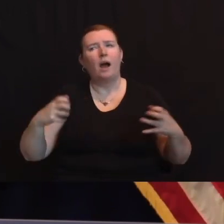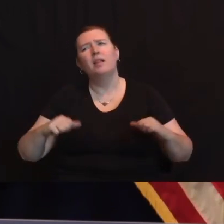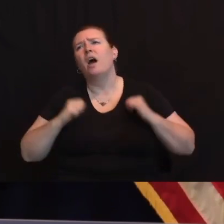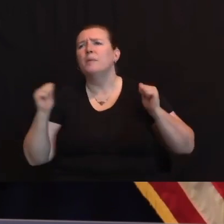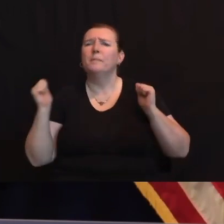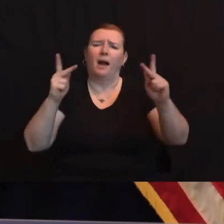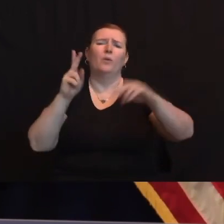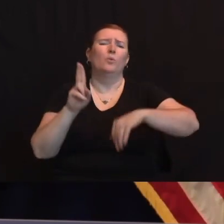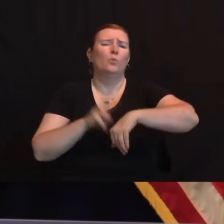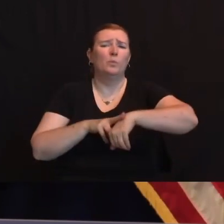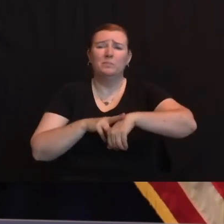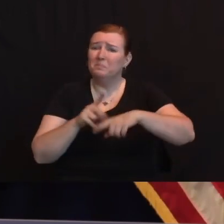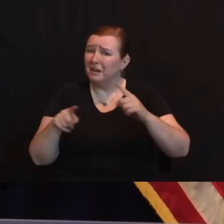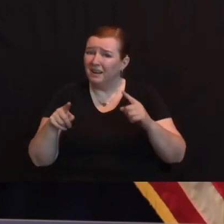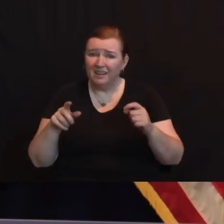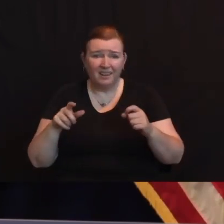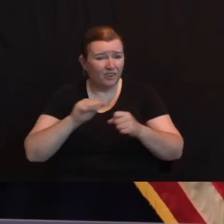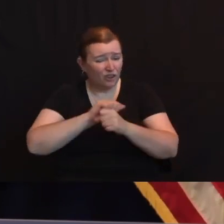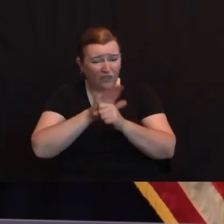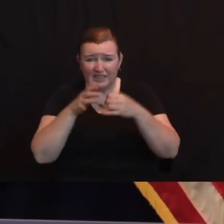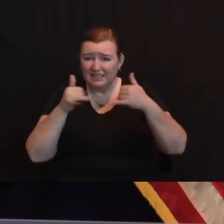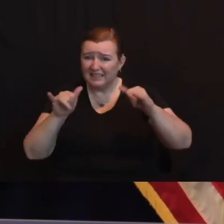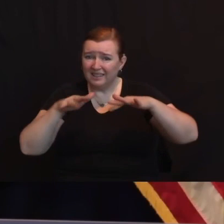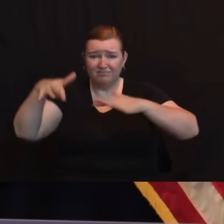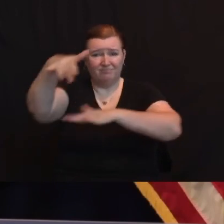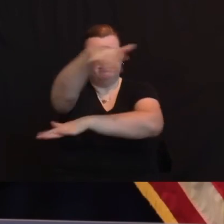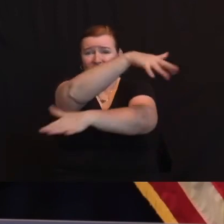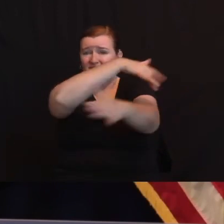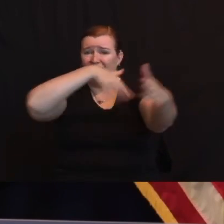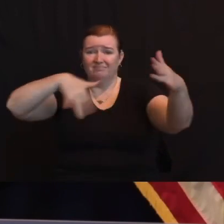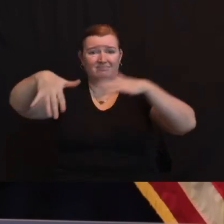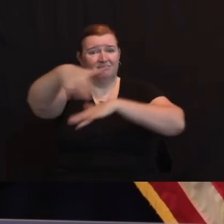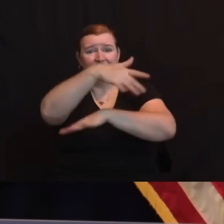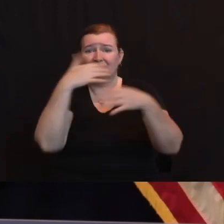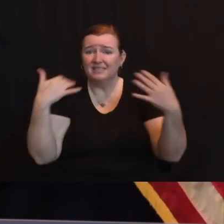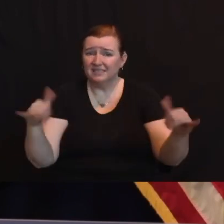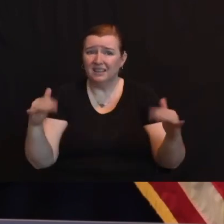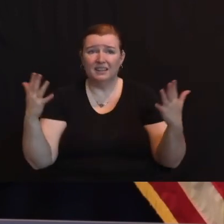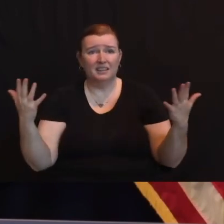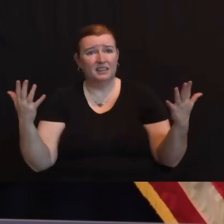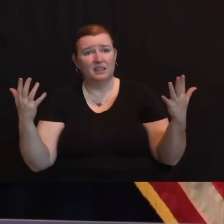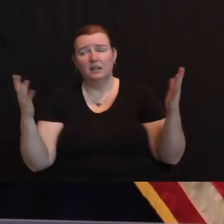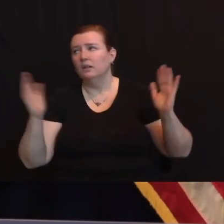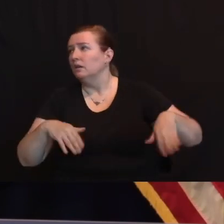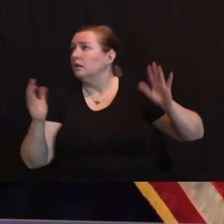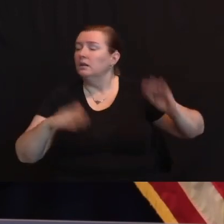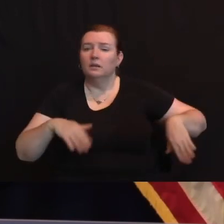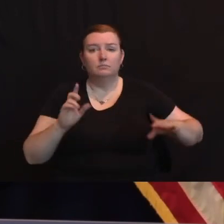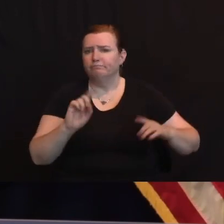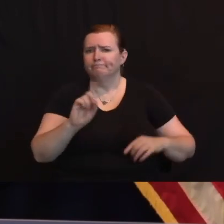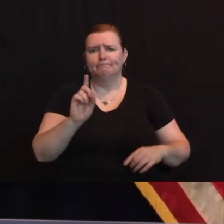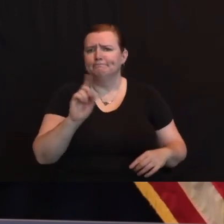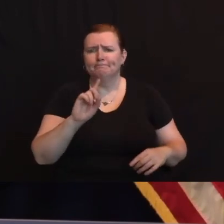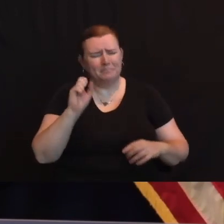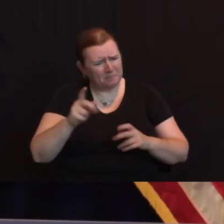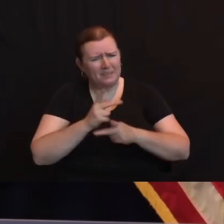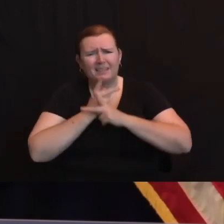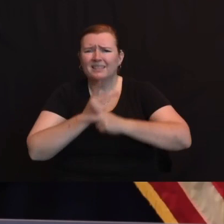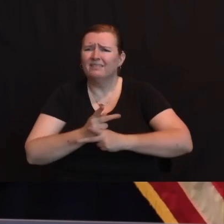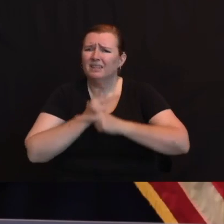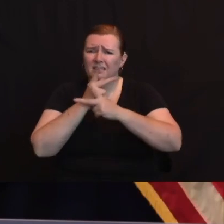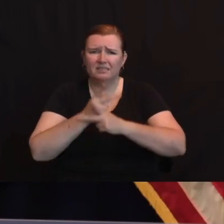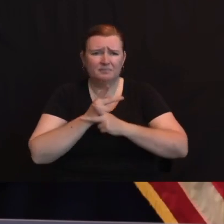COVID-19 is still circulating, and now is not the time to be complacent. We need residents to be cautious and